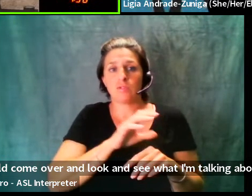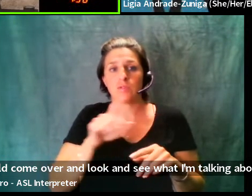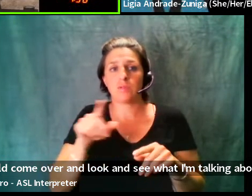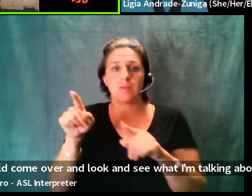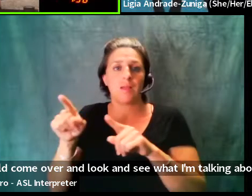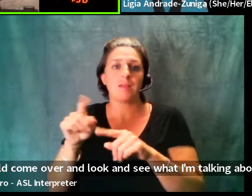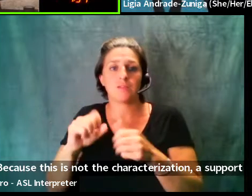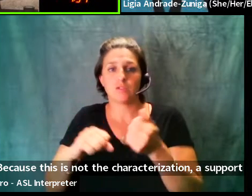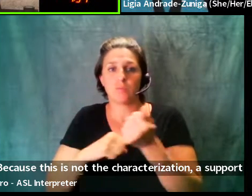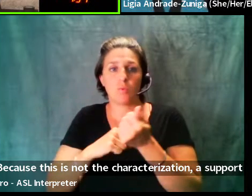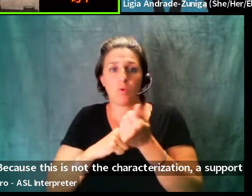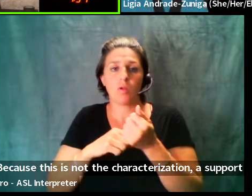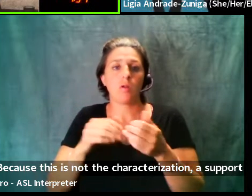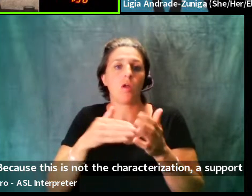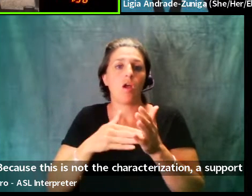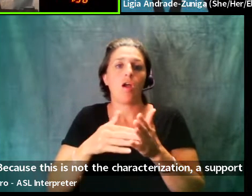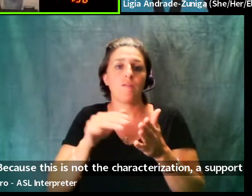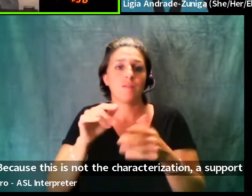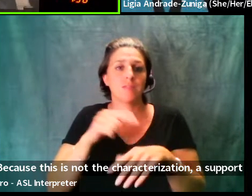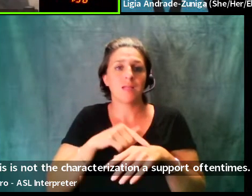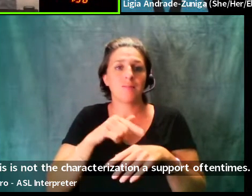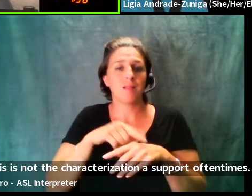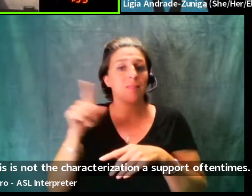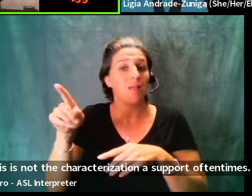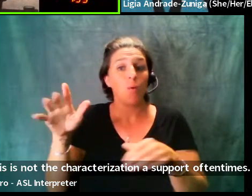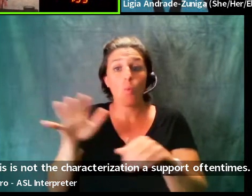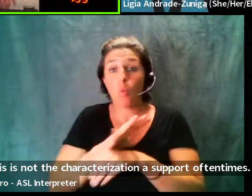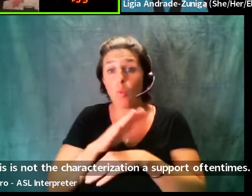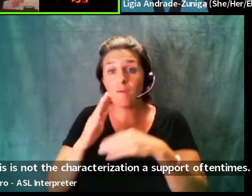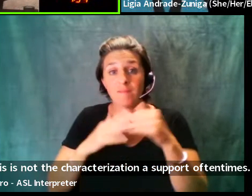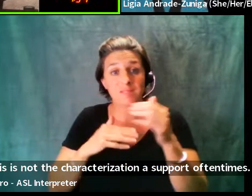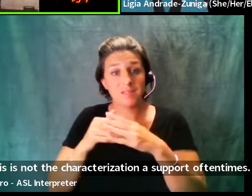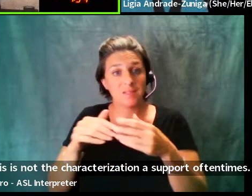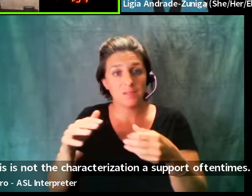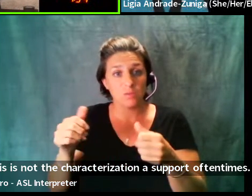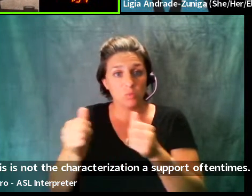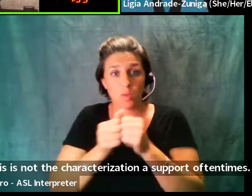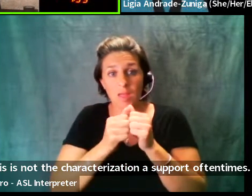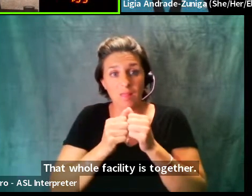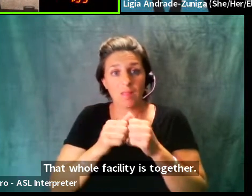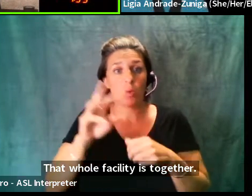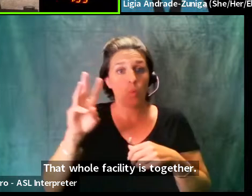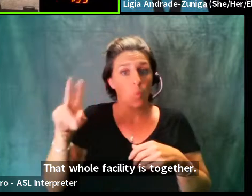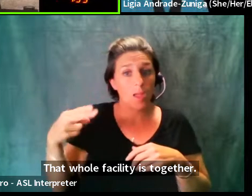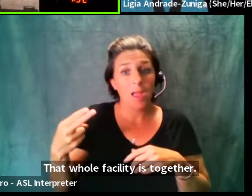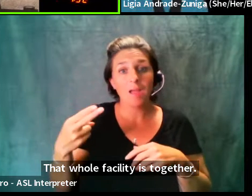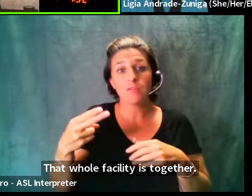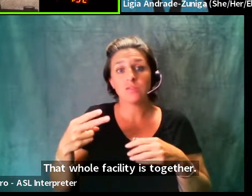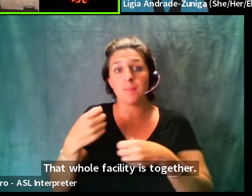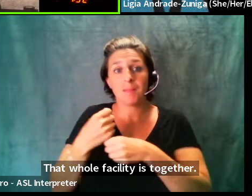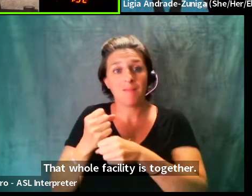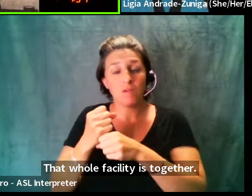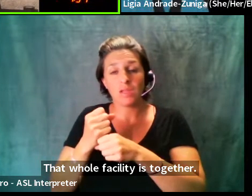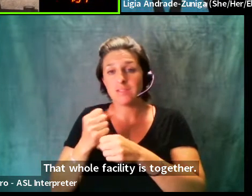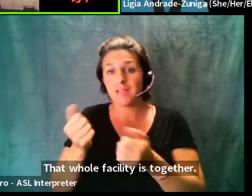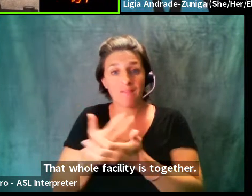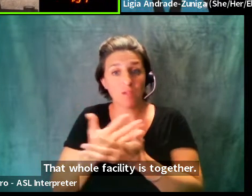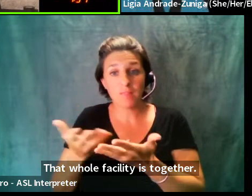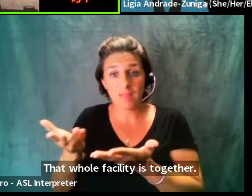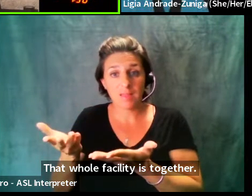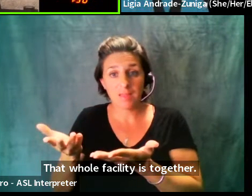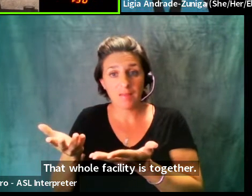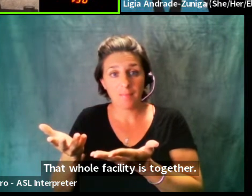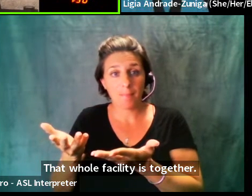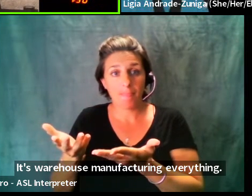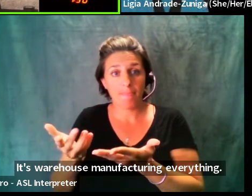support, oftentimes, that whole facility is together. It's warehouse, manufacturing, everything.